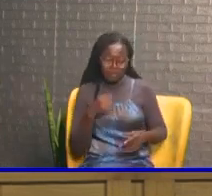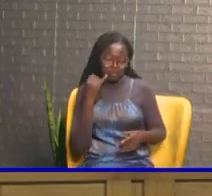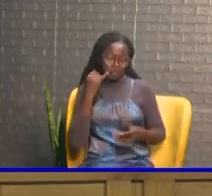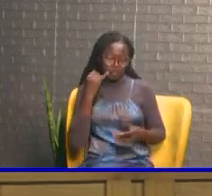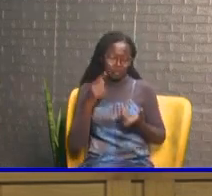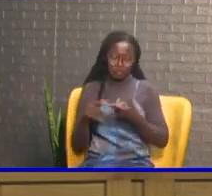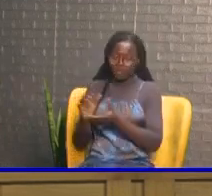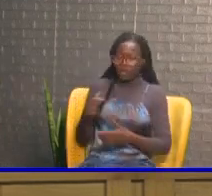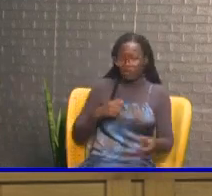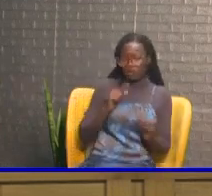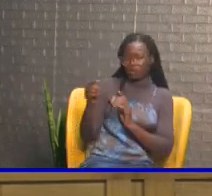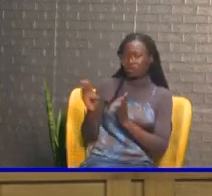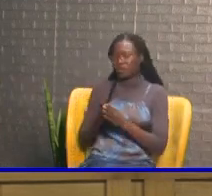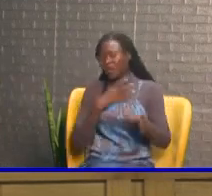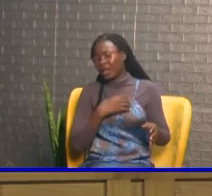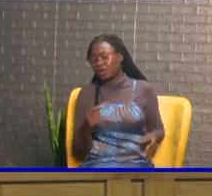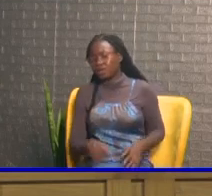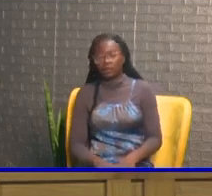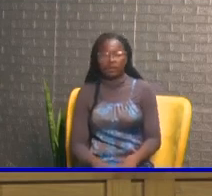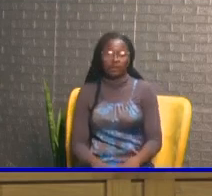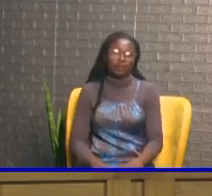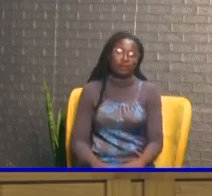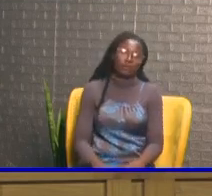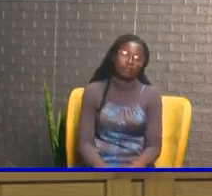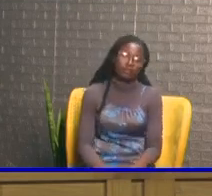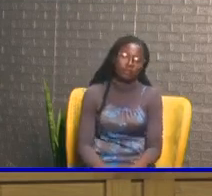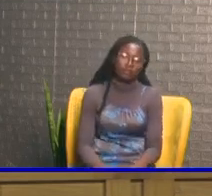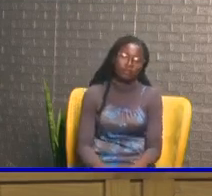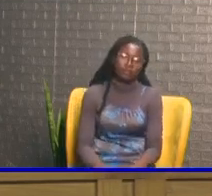to a meeting and can you be talking like that?